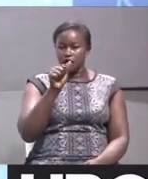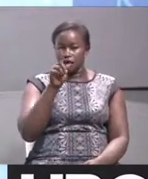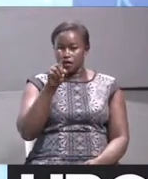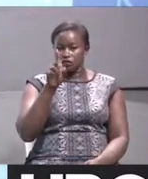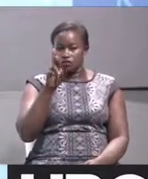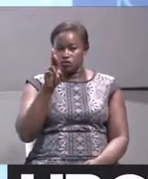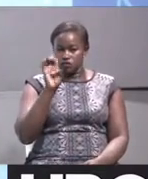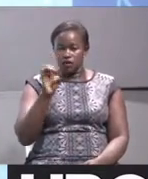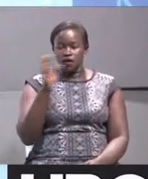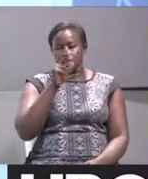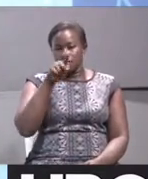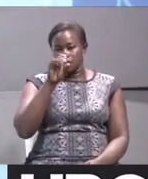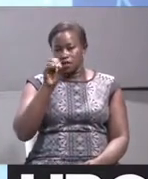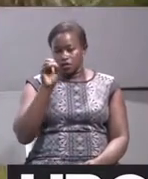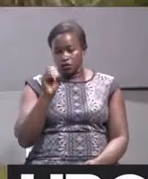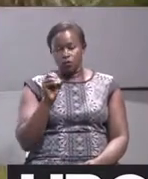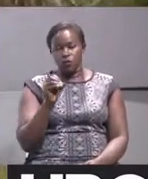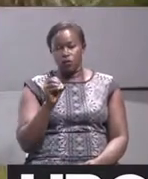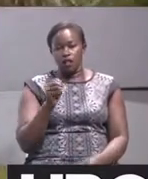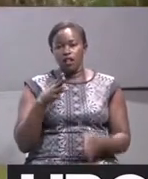Chebando.